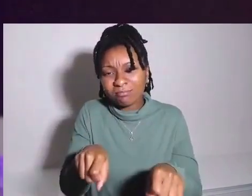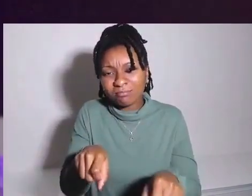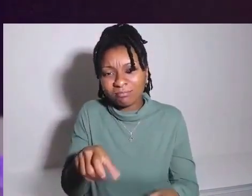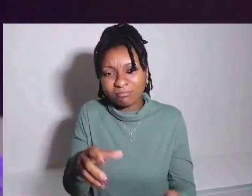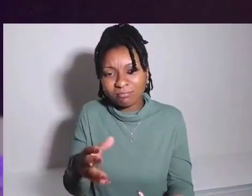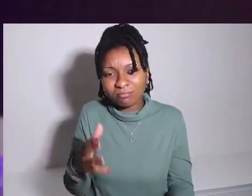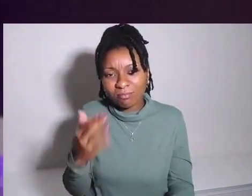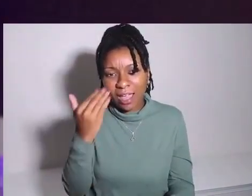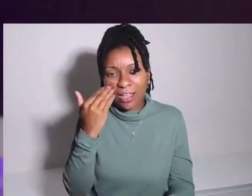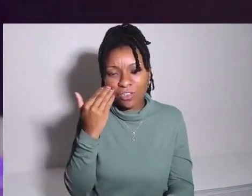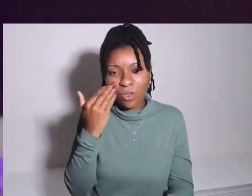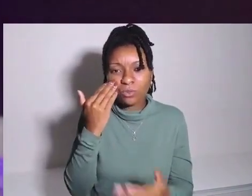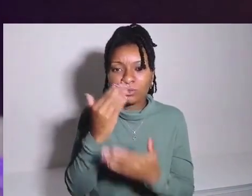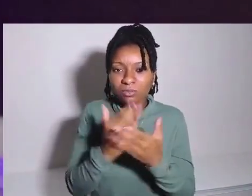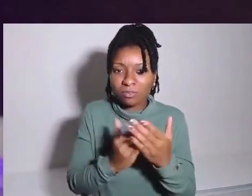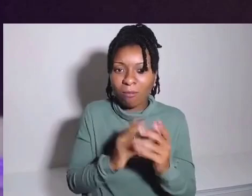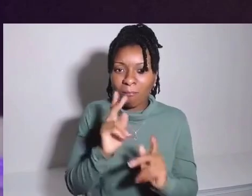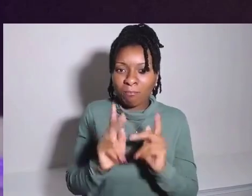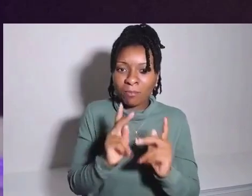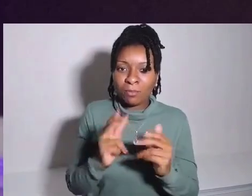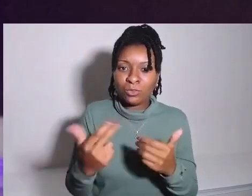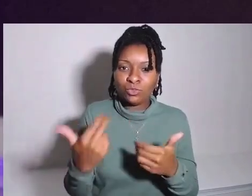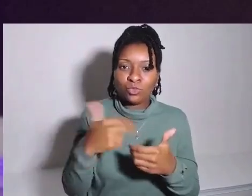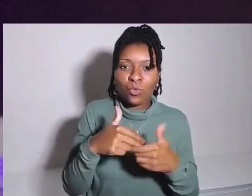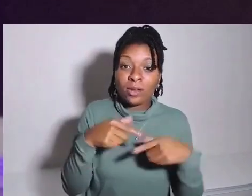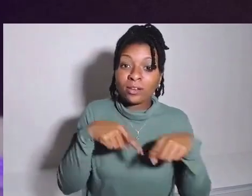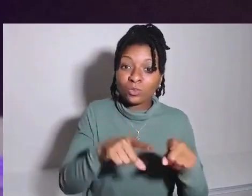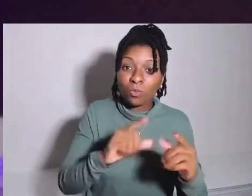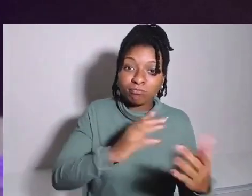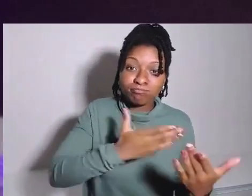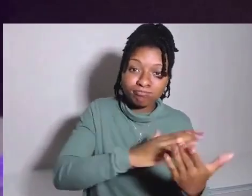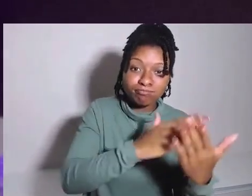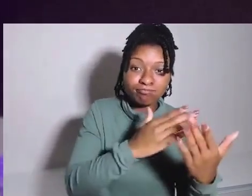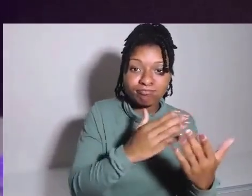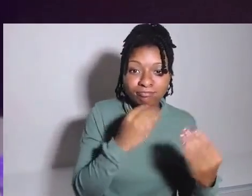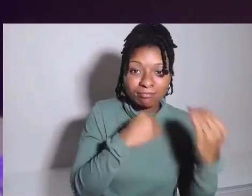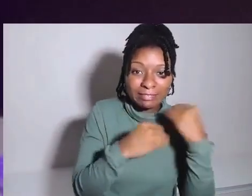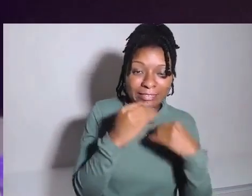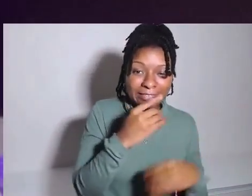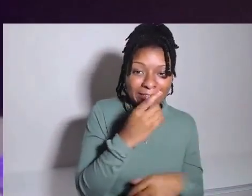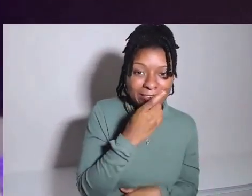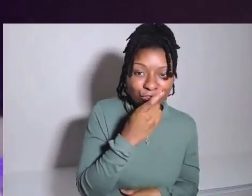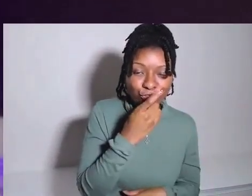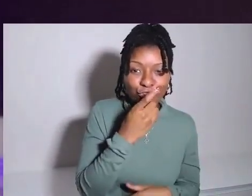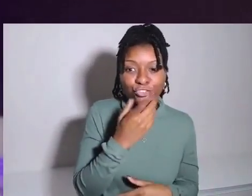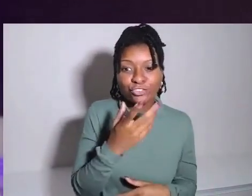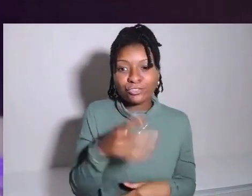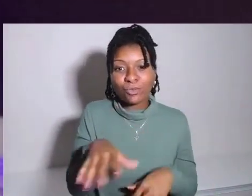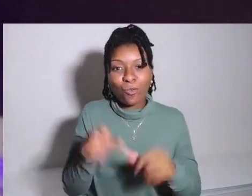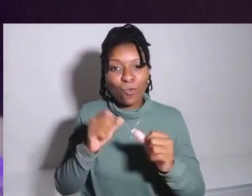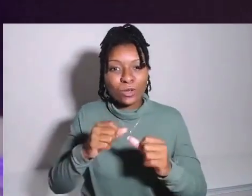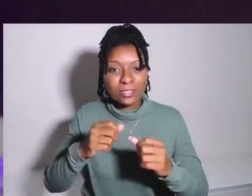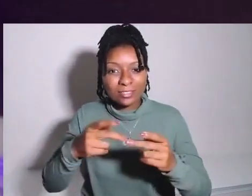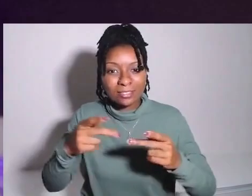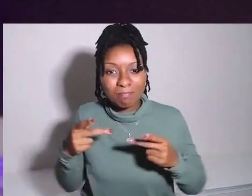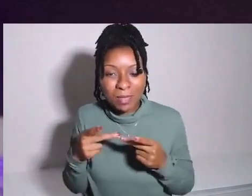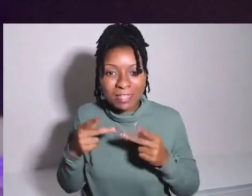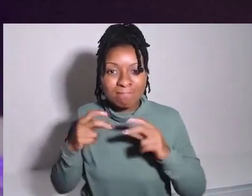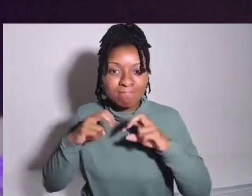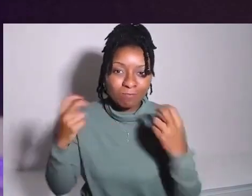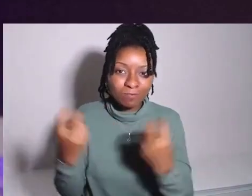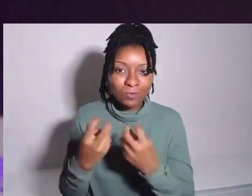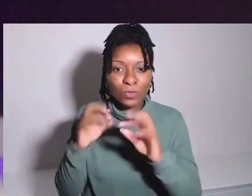be possible. Some folk are joining us while preparing dinner and holding space with their